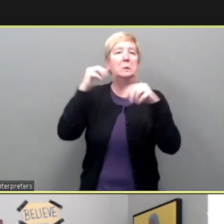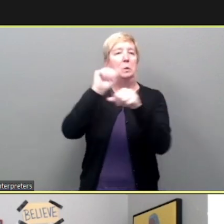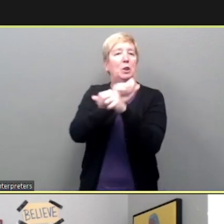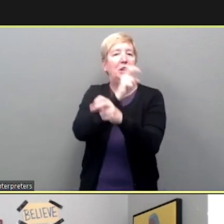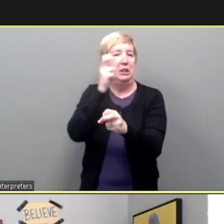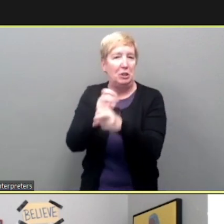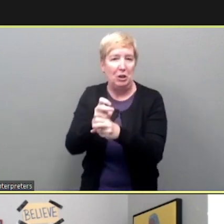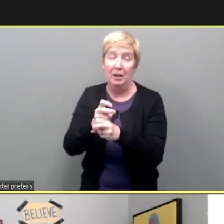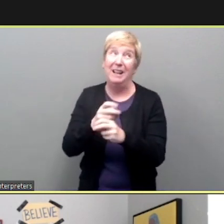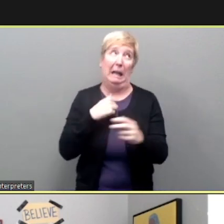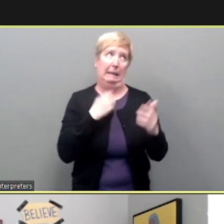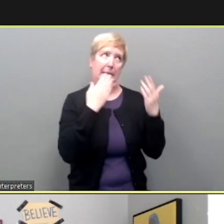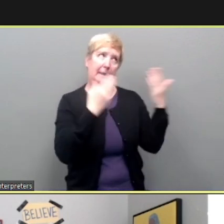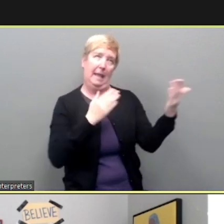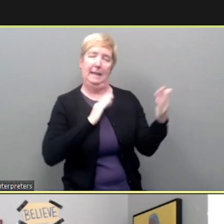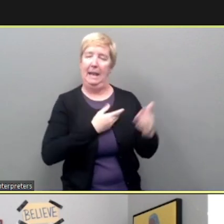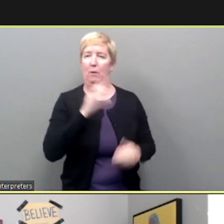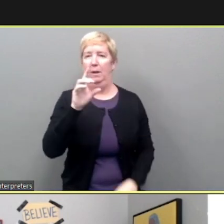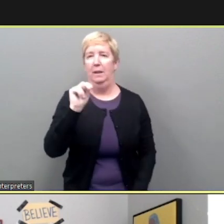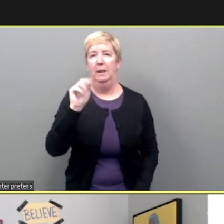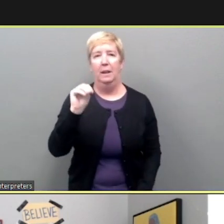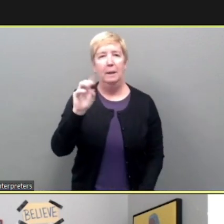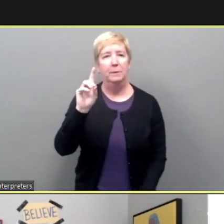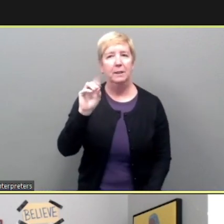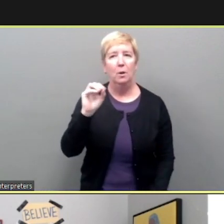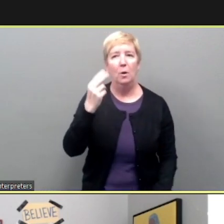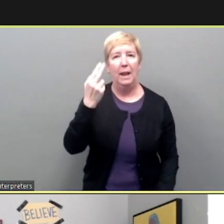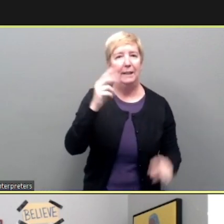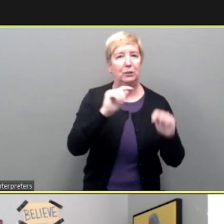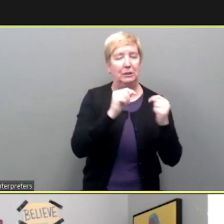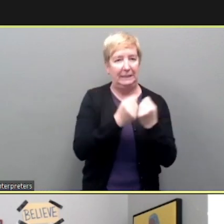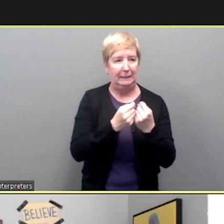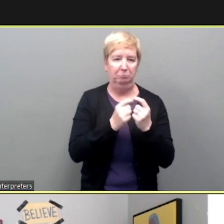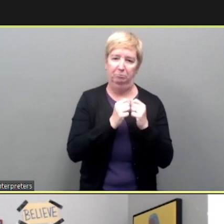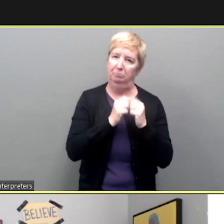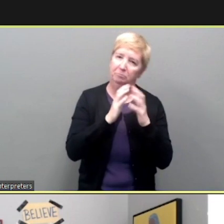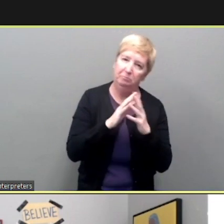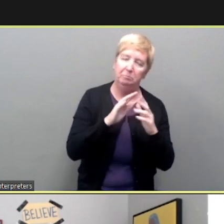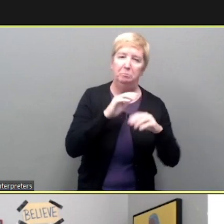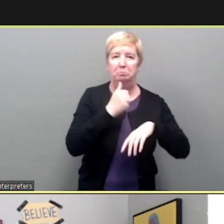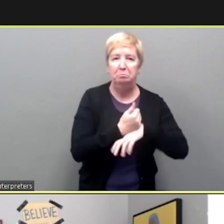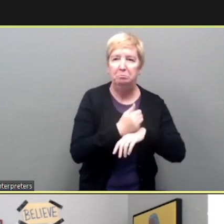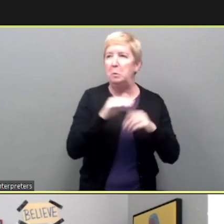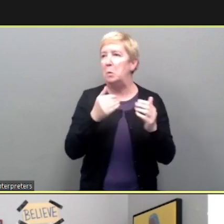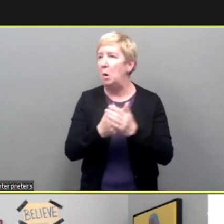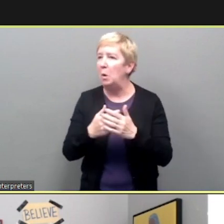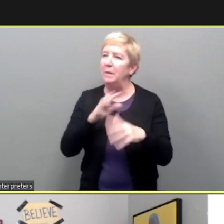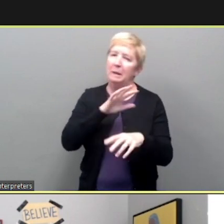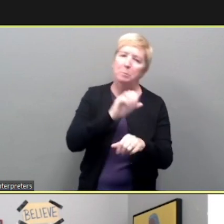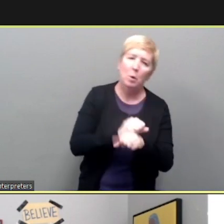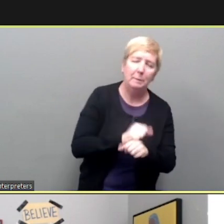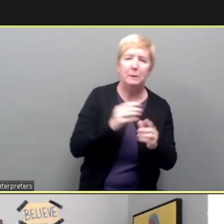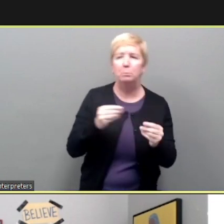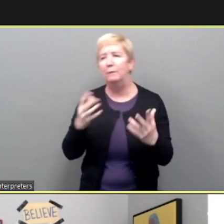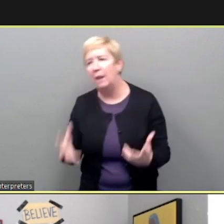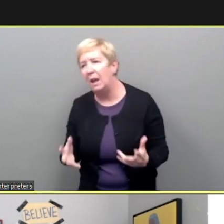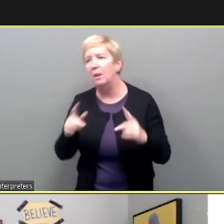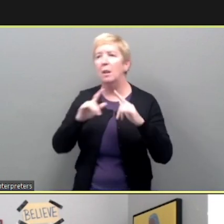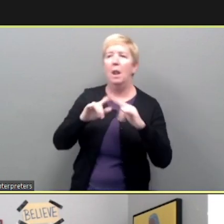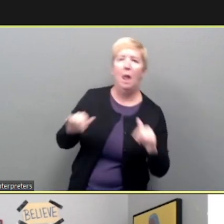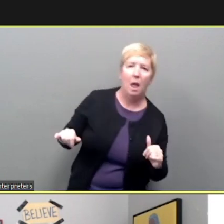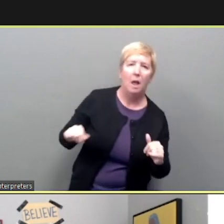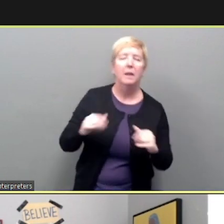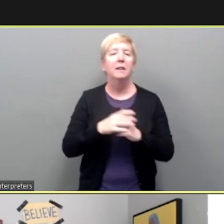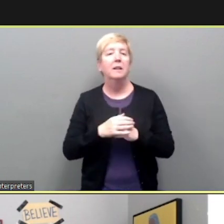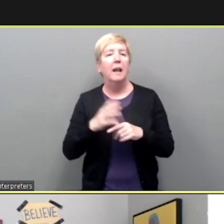DOH team, working hard to get those vaccine appointments available, and also all the providers out there who are also putting out